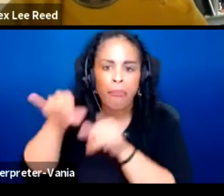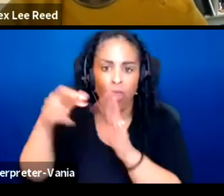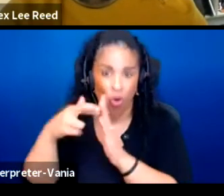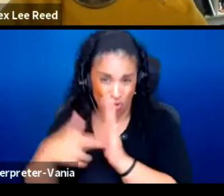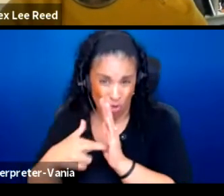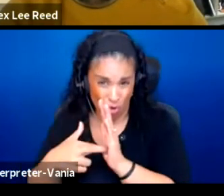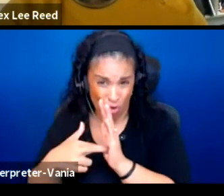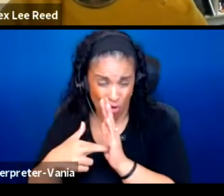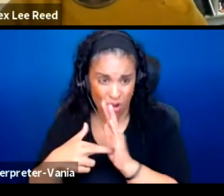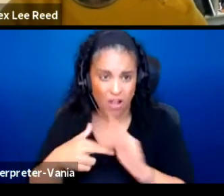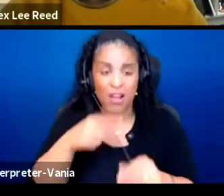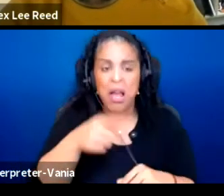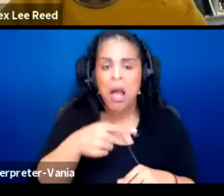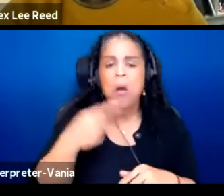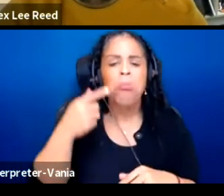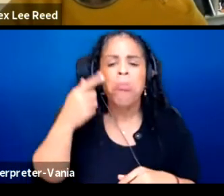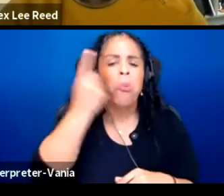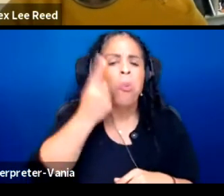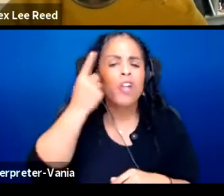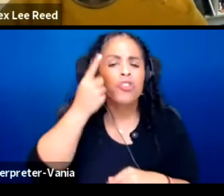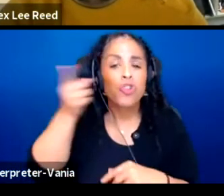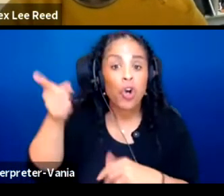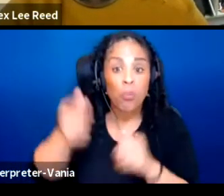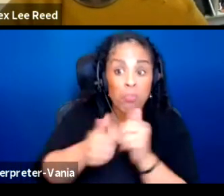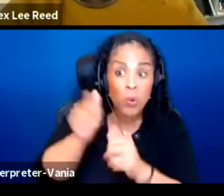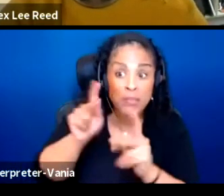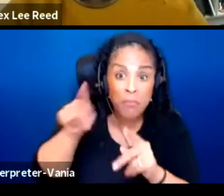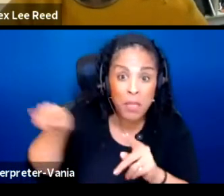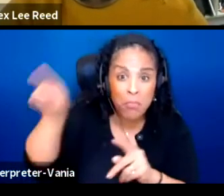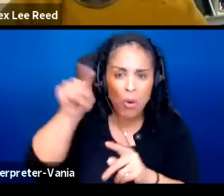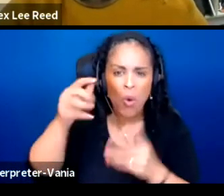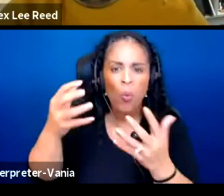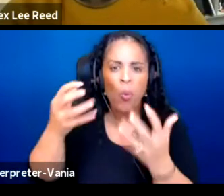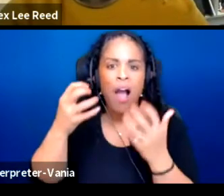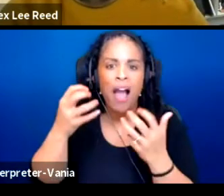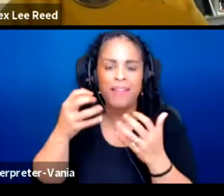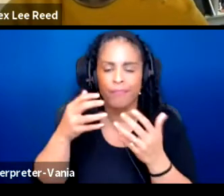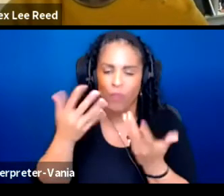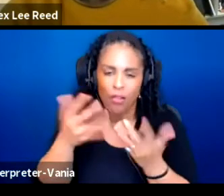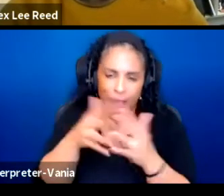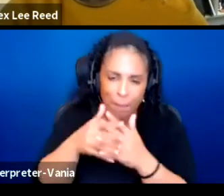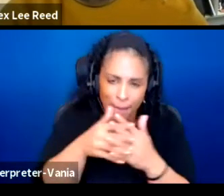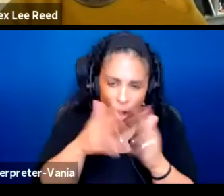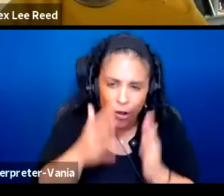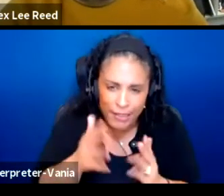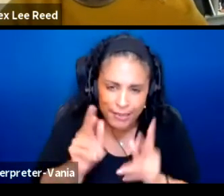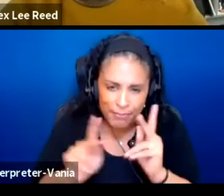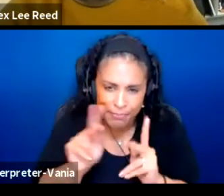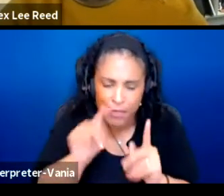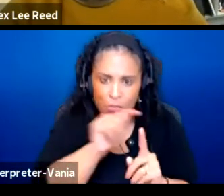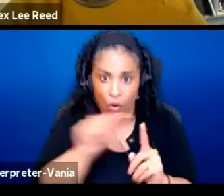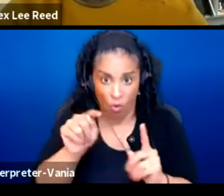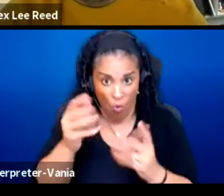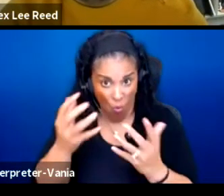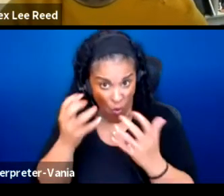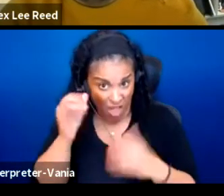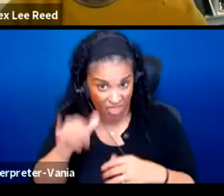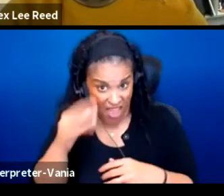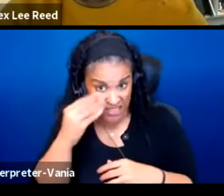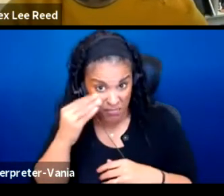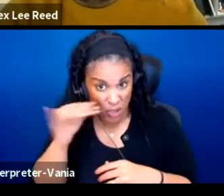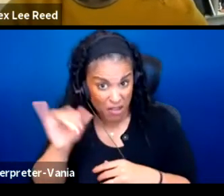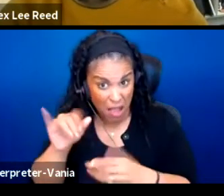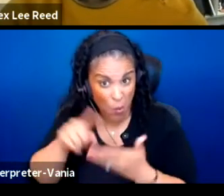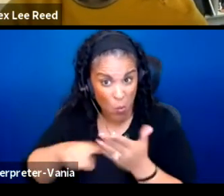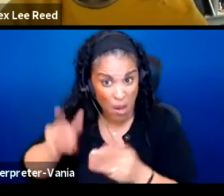of the people out there in the world really want the kind, or Americans in particular, want this experience that Valerie is